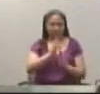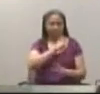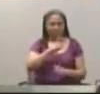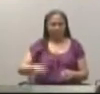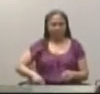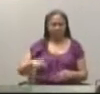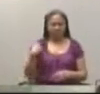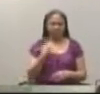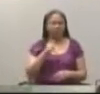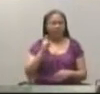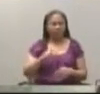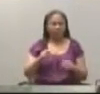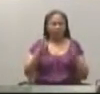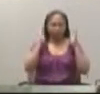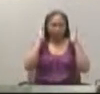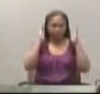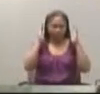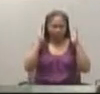reality.